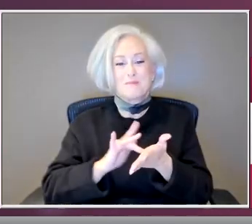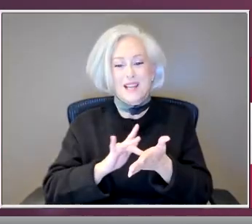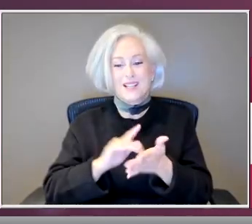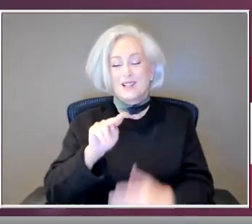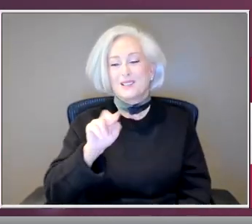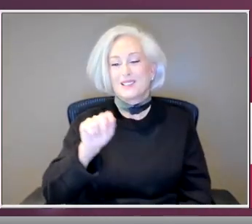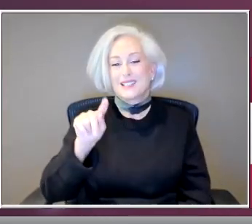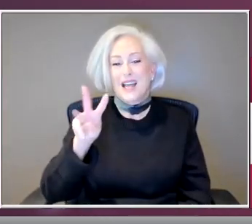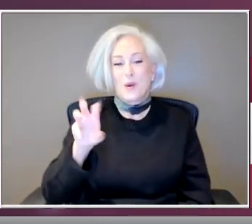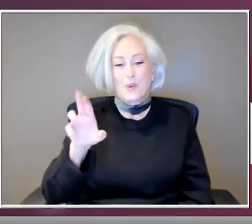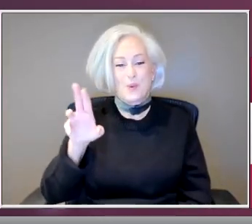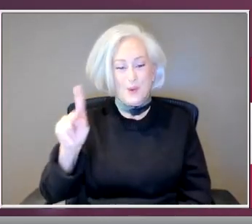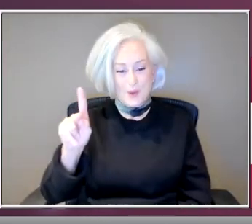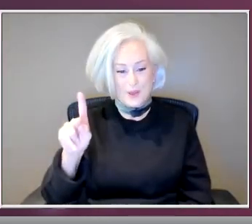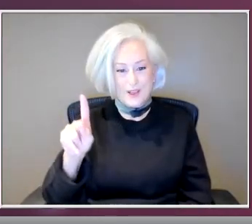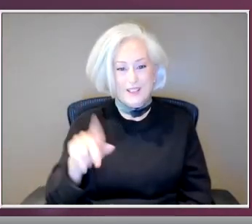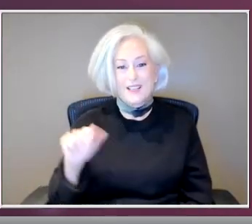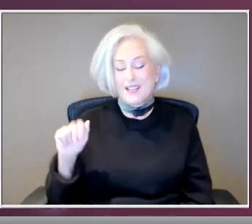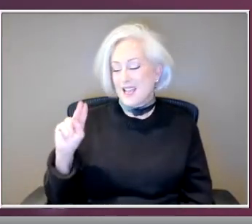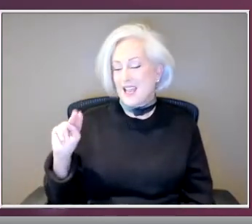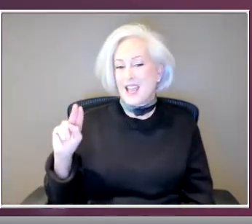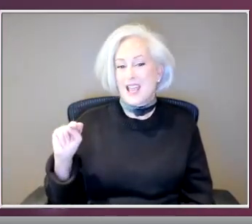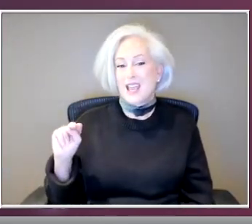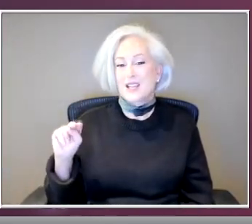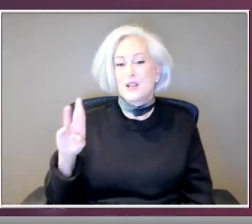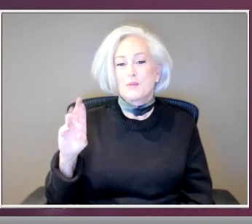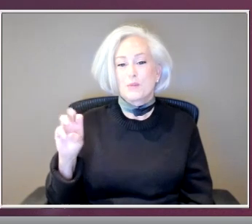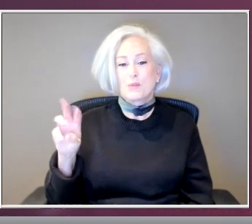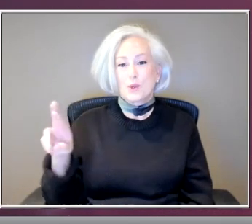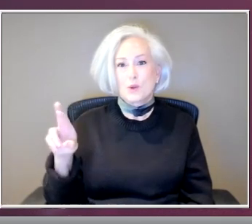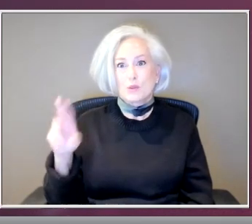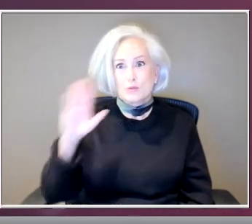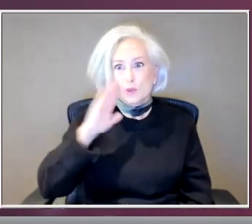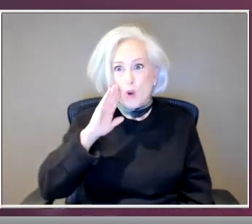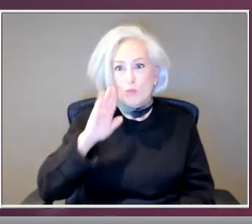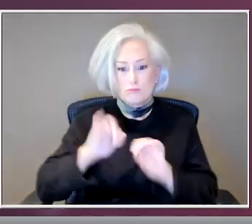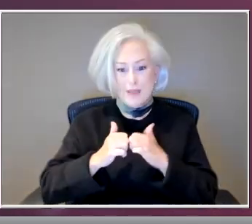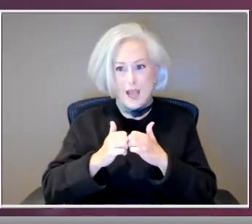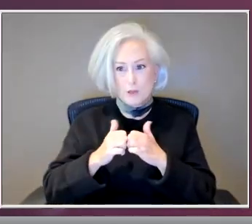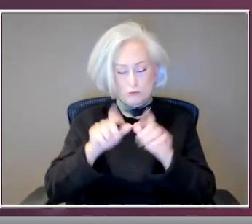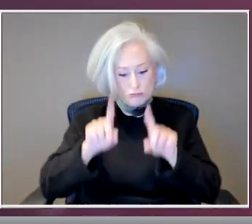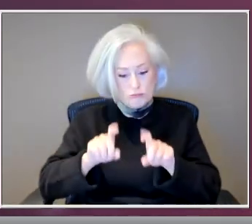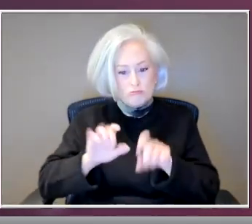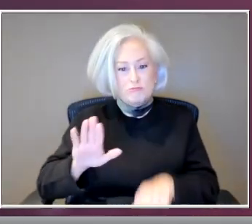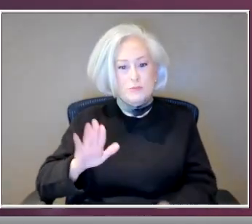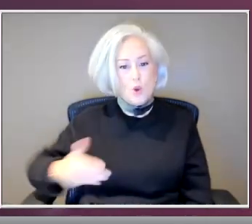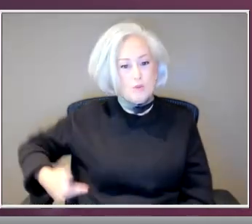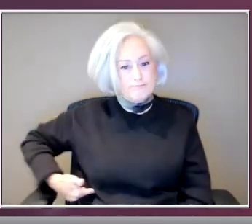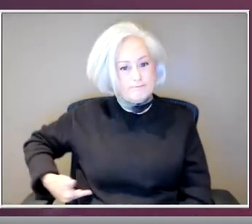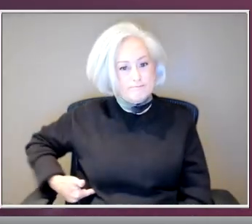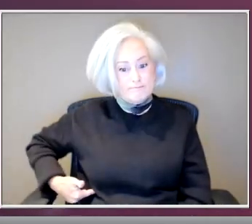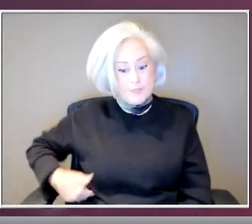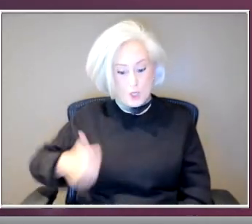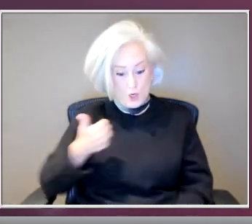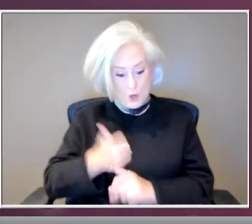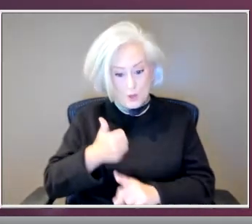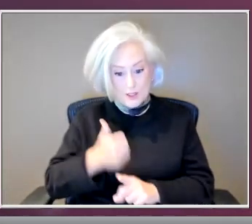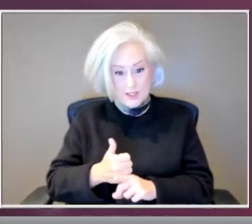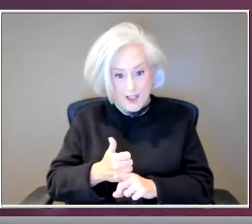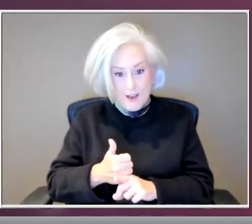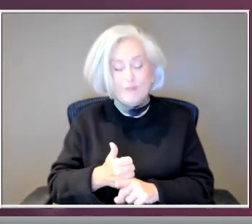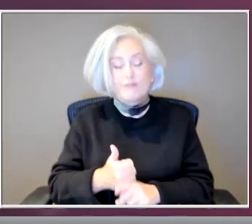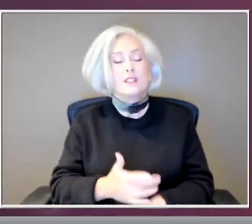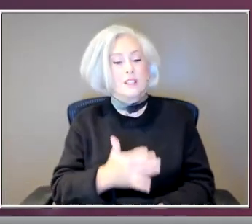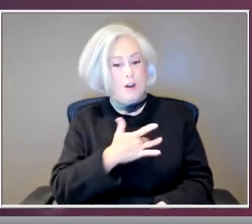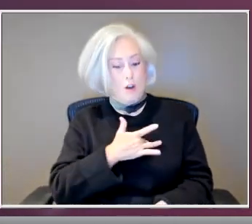Brewer knows how important it is to trust your instincts. She's been a cardiology patient since she was a baby. When she began